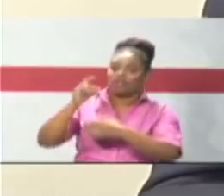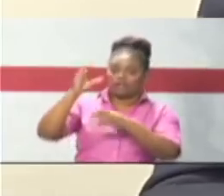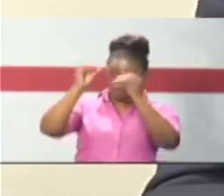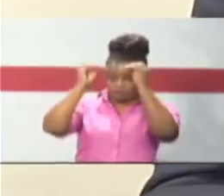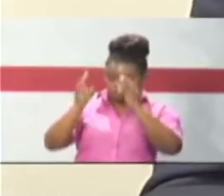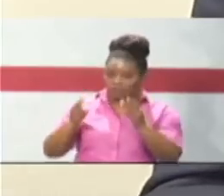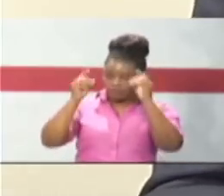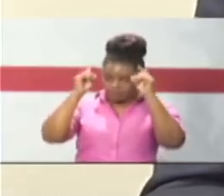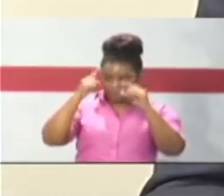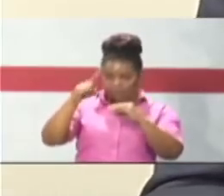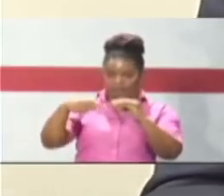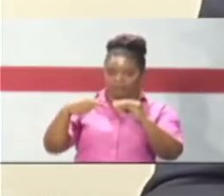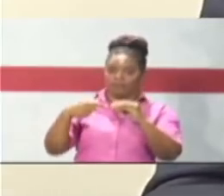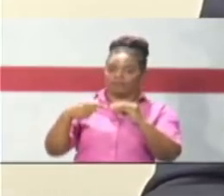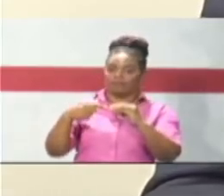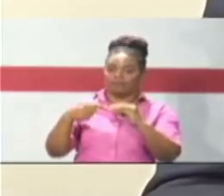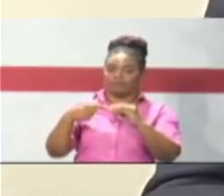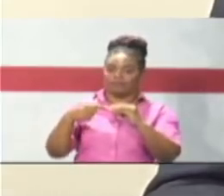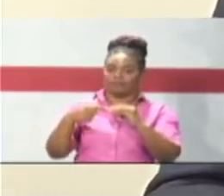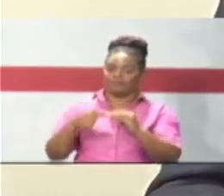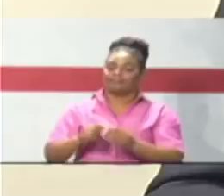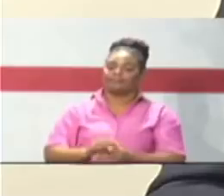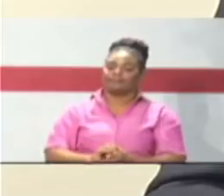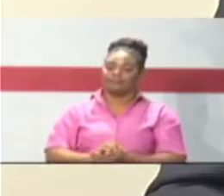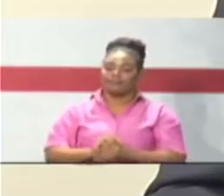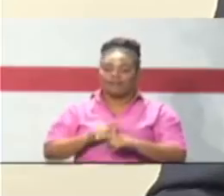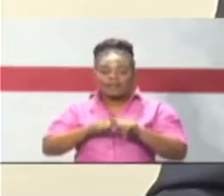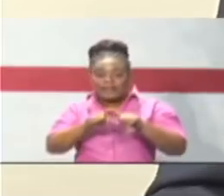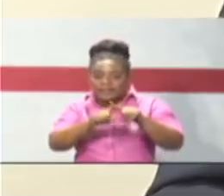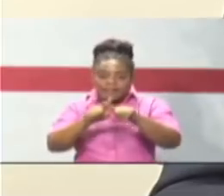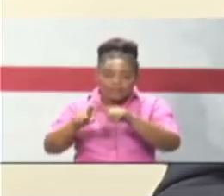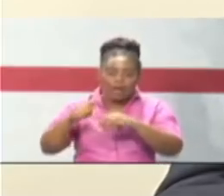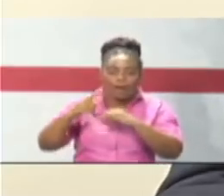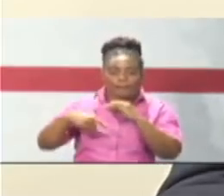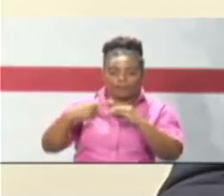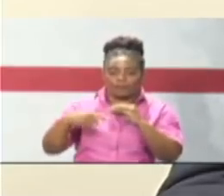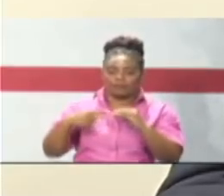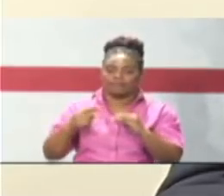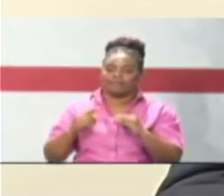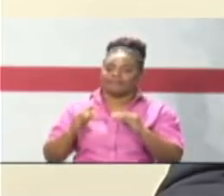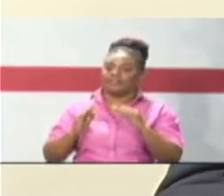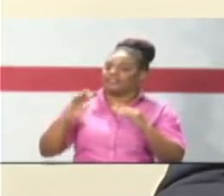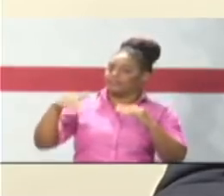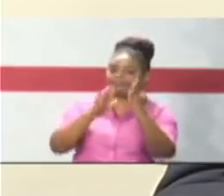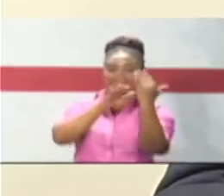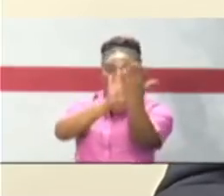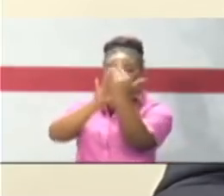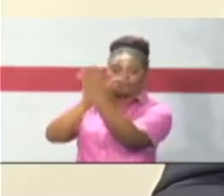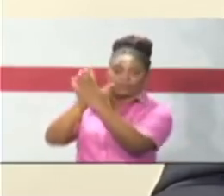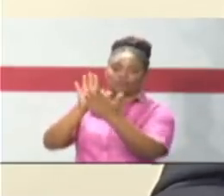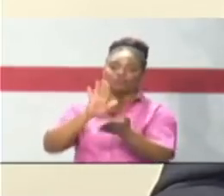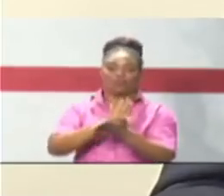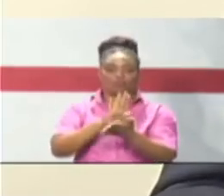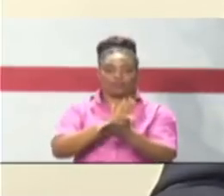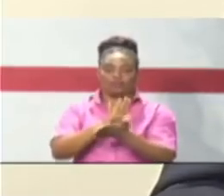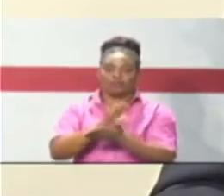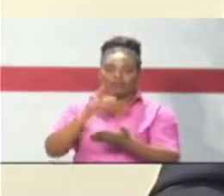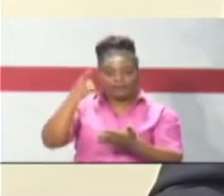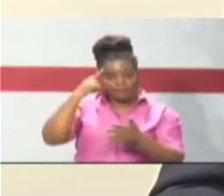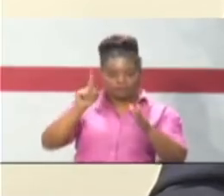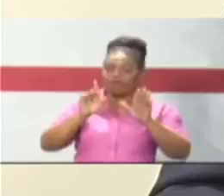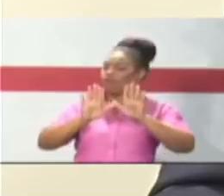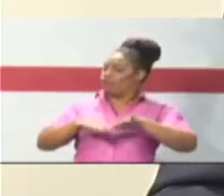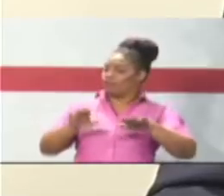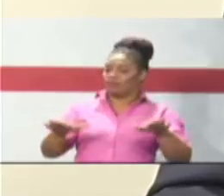what physical school brings to the all-round development of a child. A child is losing out too